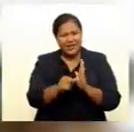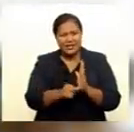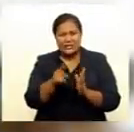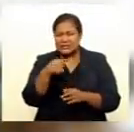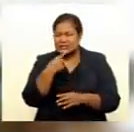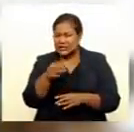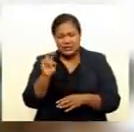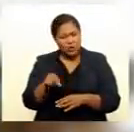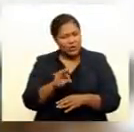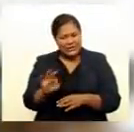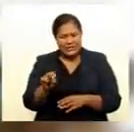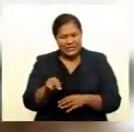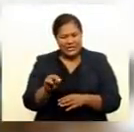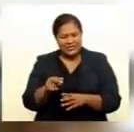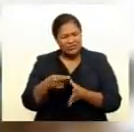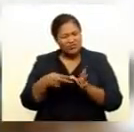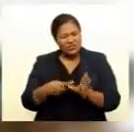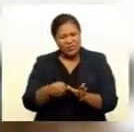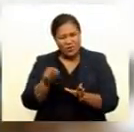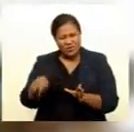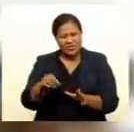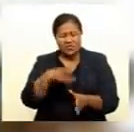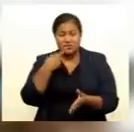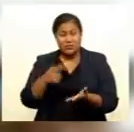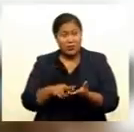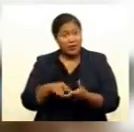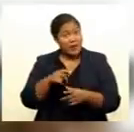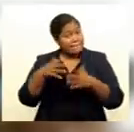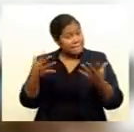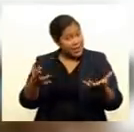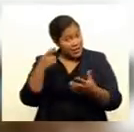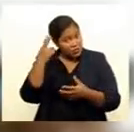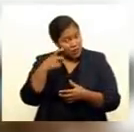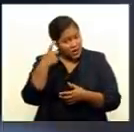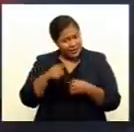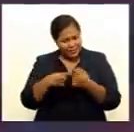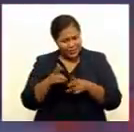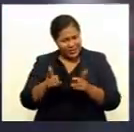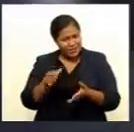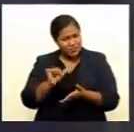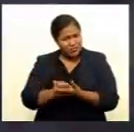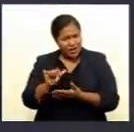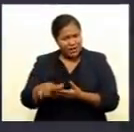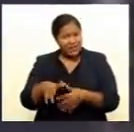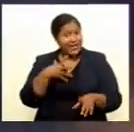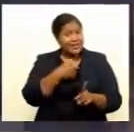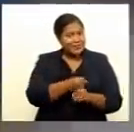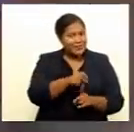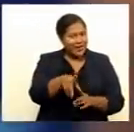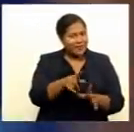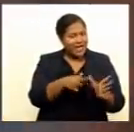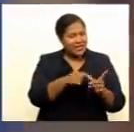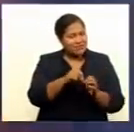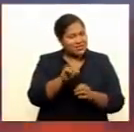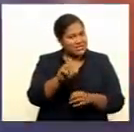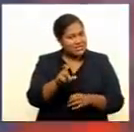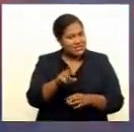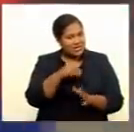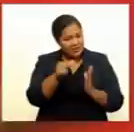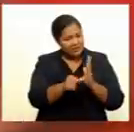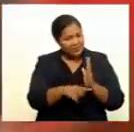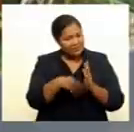to respond to these types of reports. The bigger worry for the human rights body here is the impact of the ABC article on